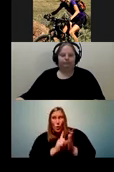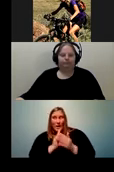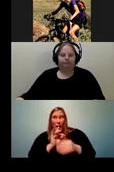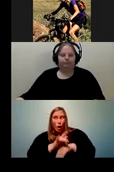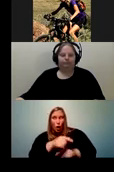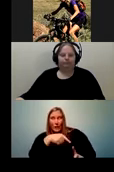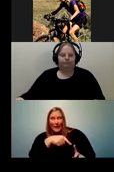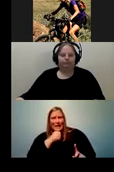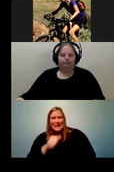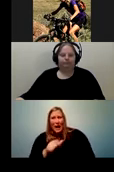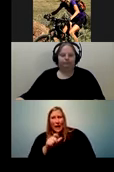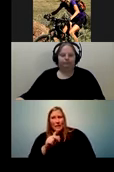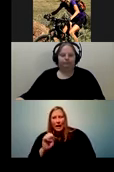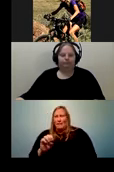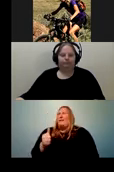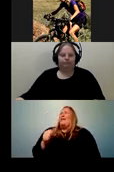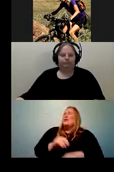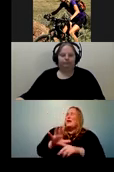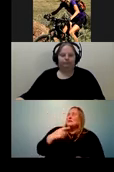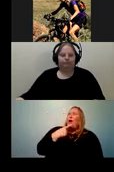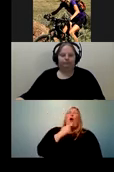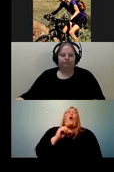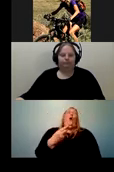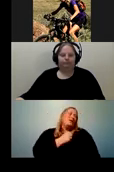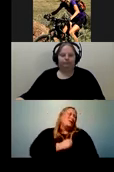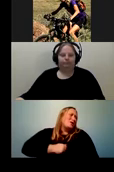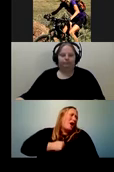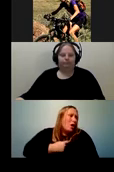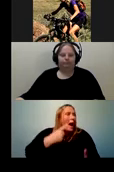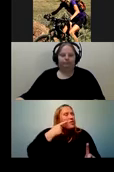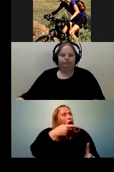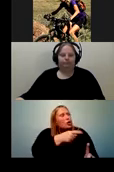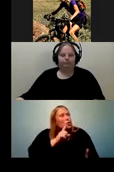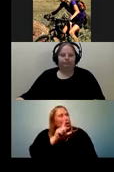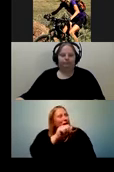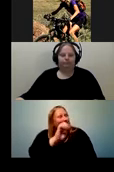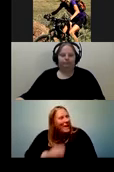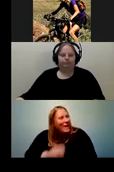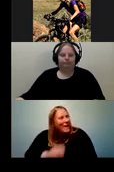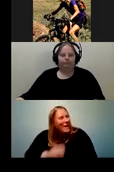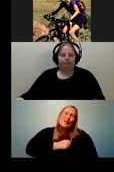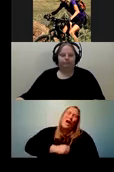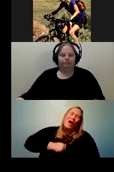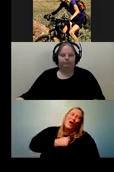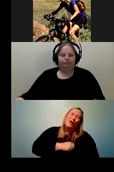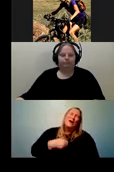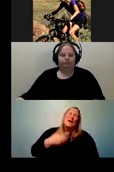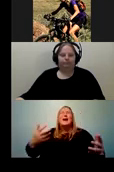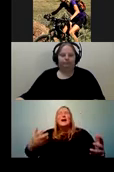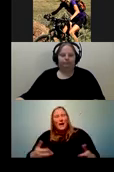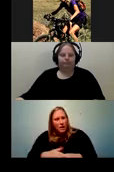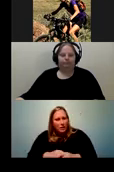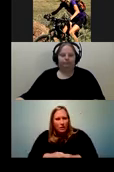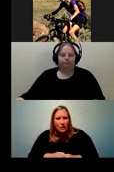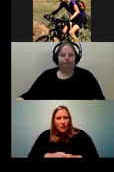And the counselor just laughed it off and said, ha, ha, ha, oh, sorry, I thought you were late. We can't stand having people who are late here.